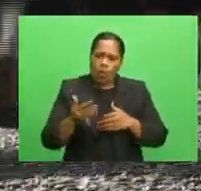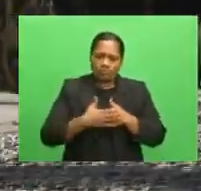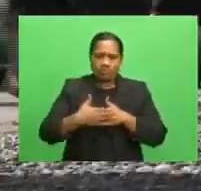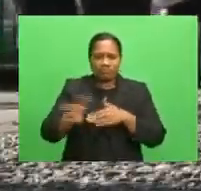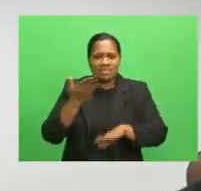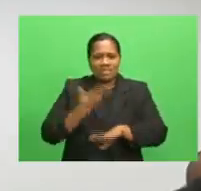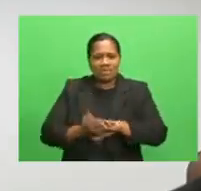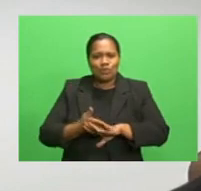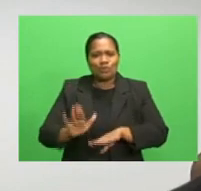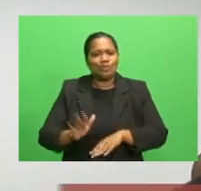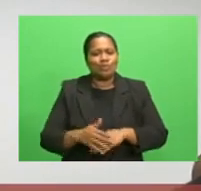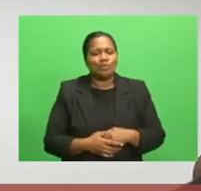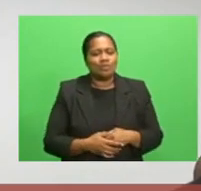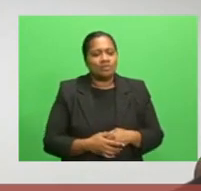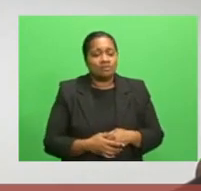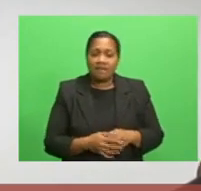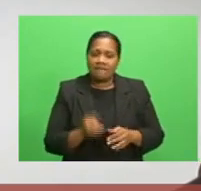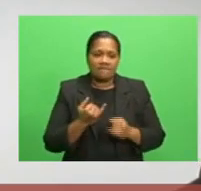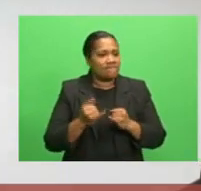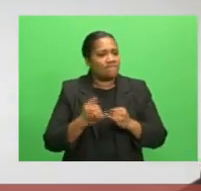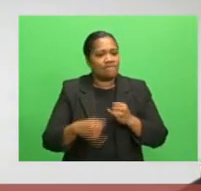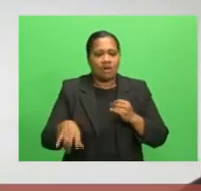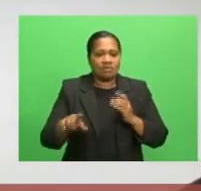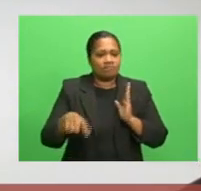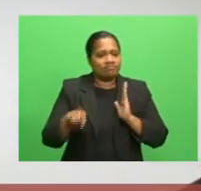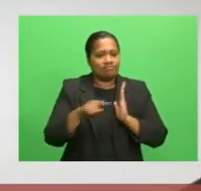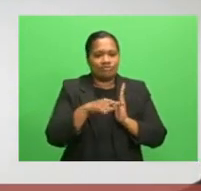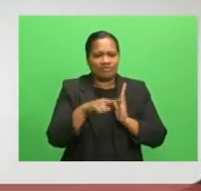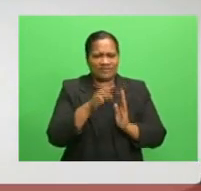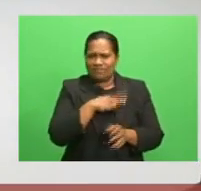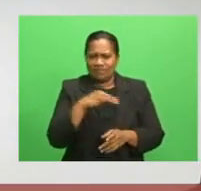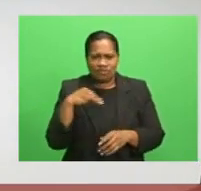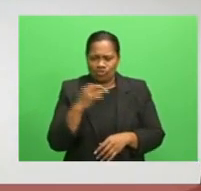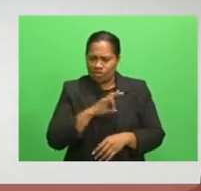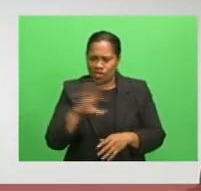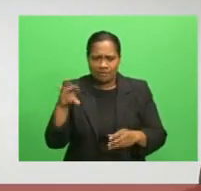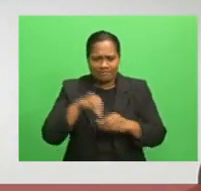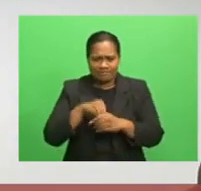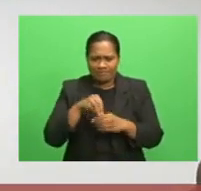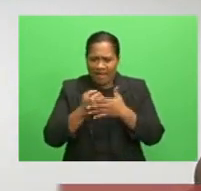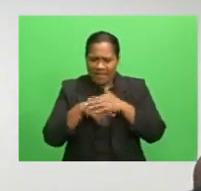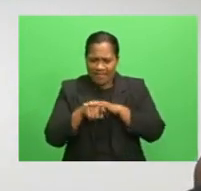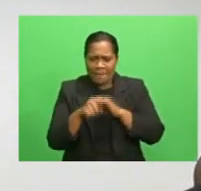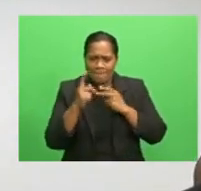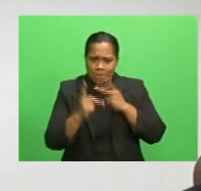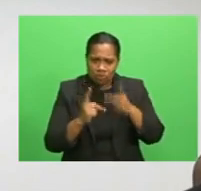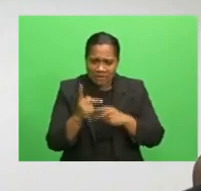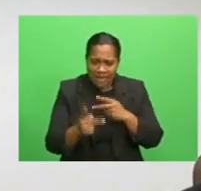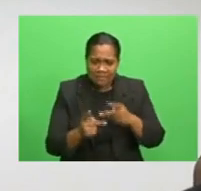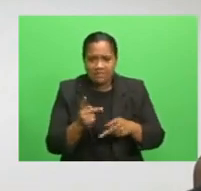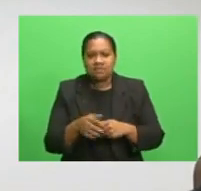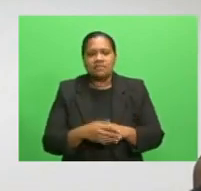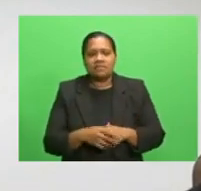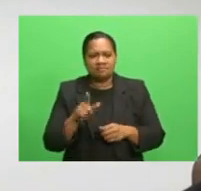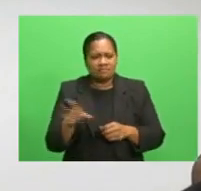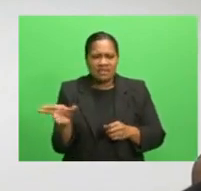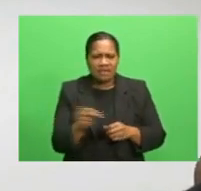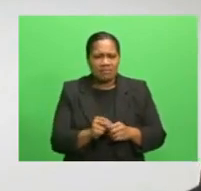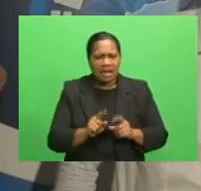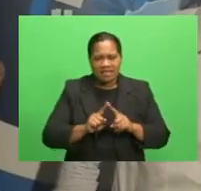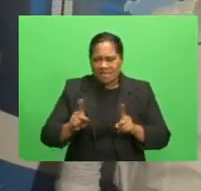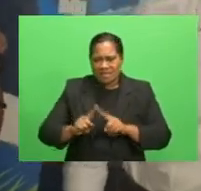and the ministry doesn't get involved in the actual assessment process. It's being done by the accountant firms